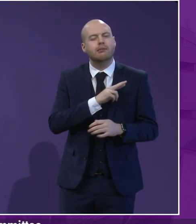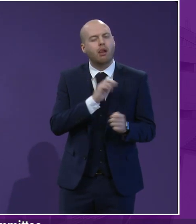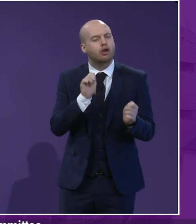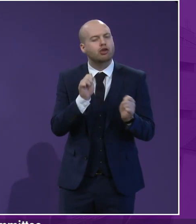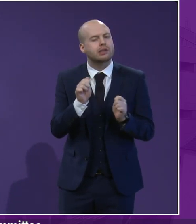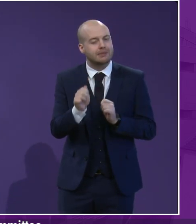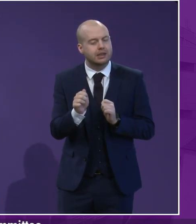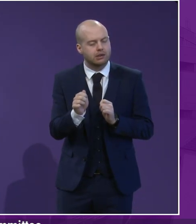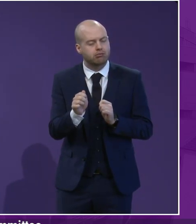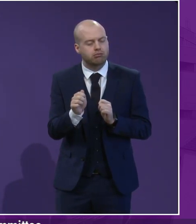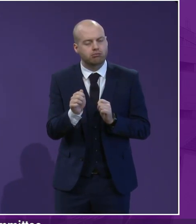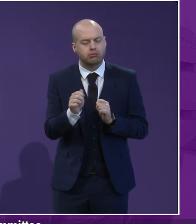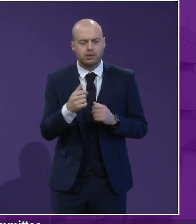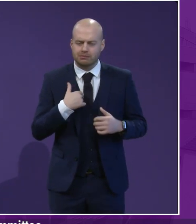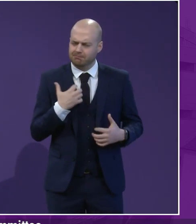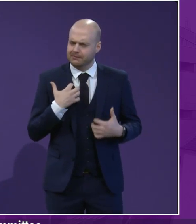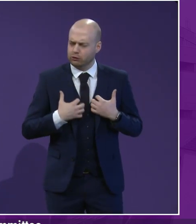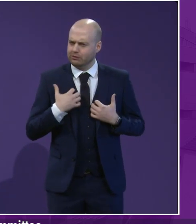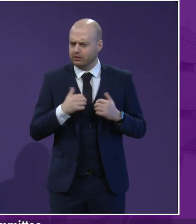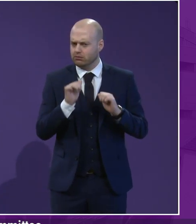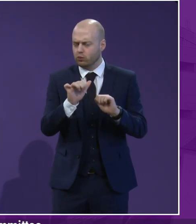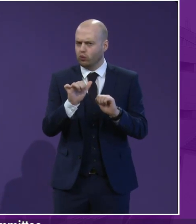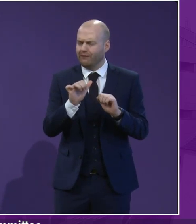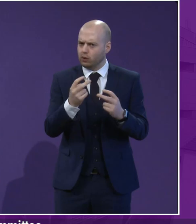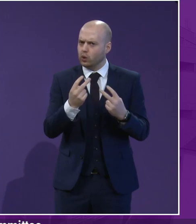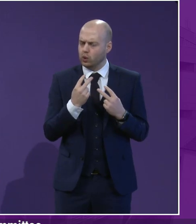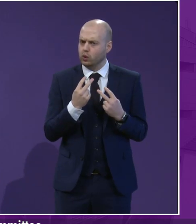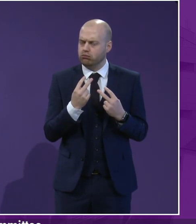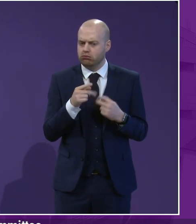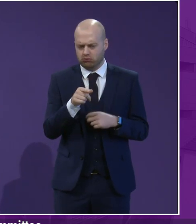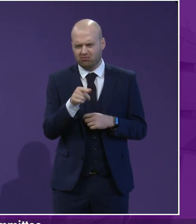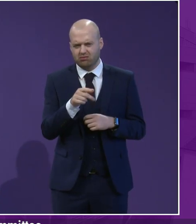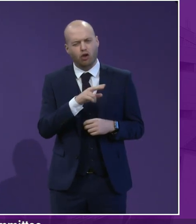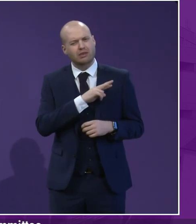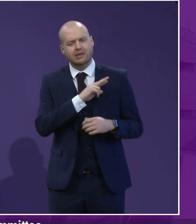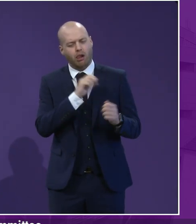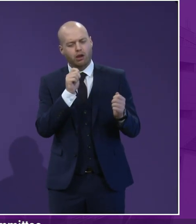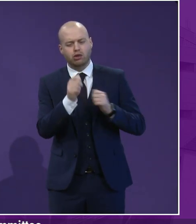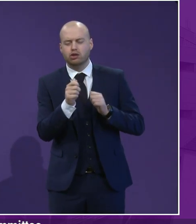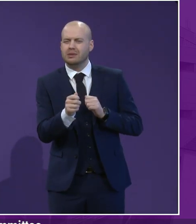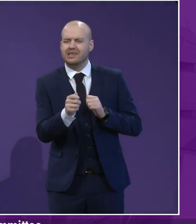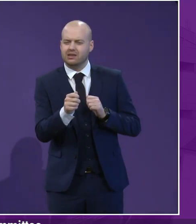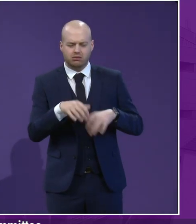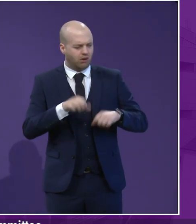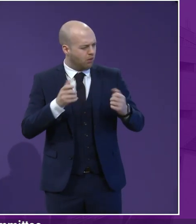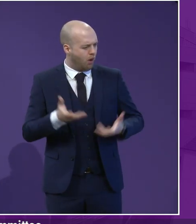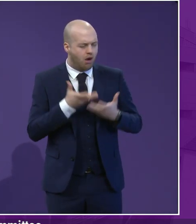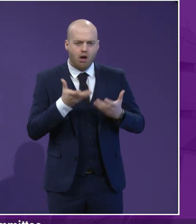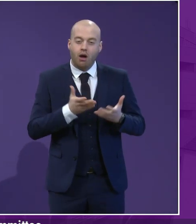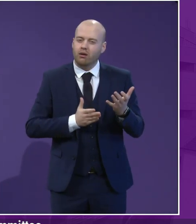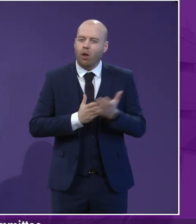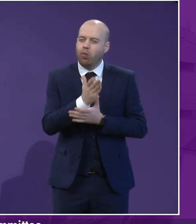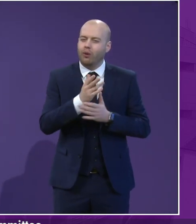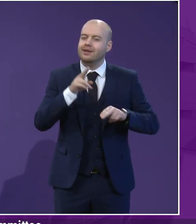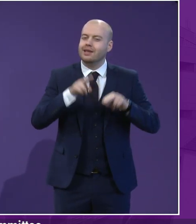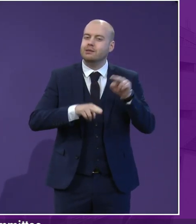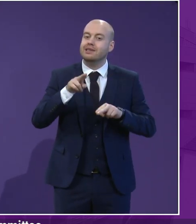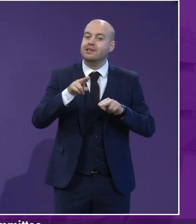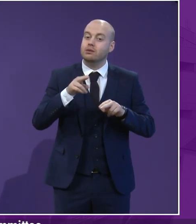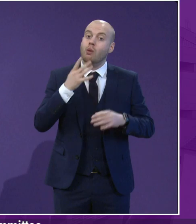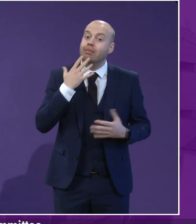morning, everyone. I wanted to explore a bit further the topic that Lauren raised about